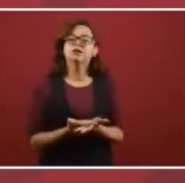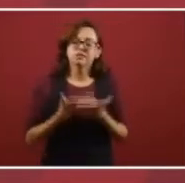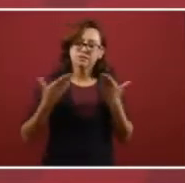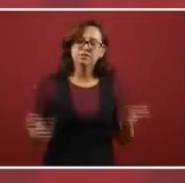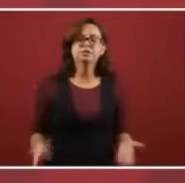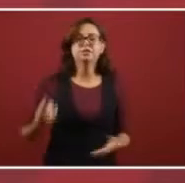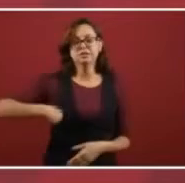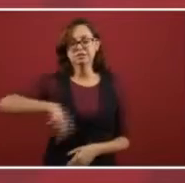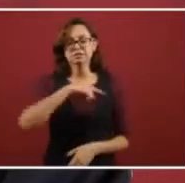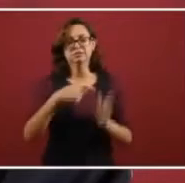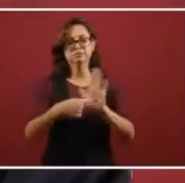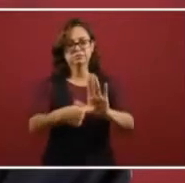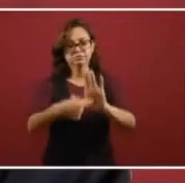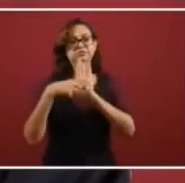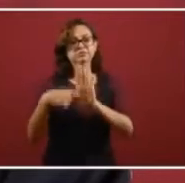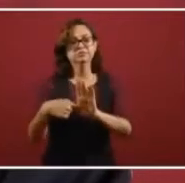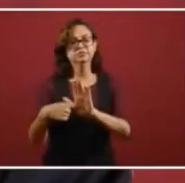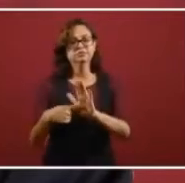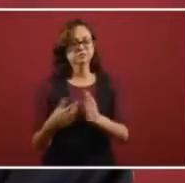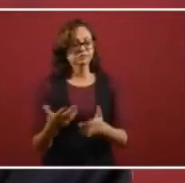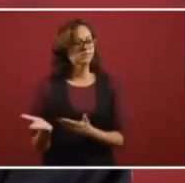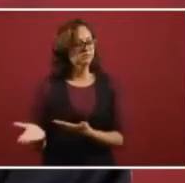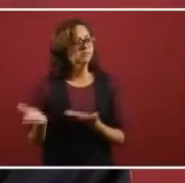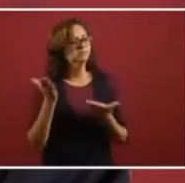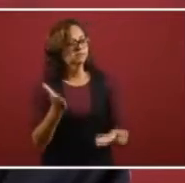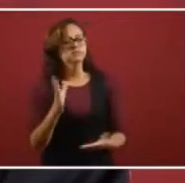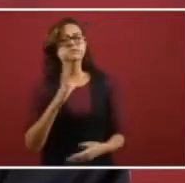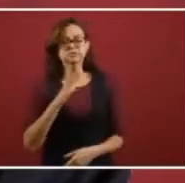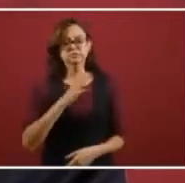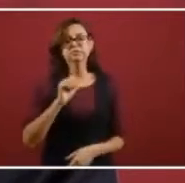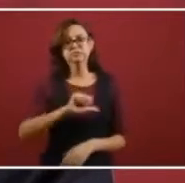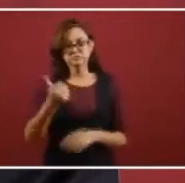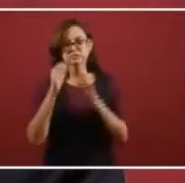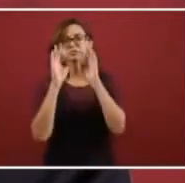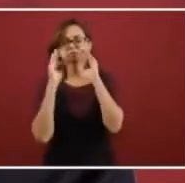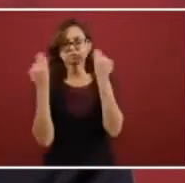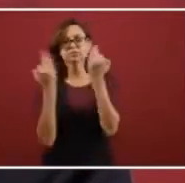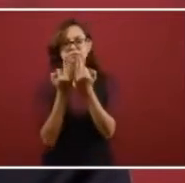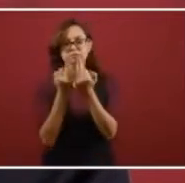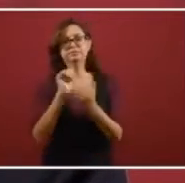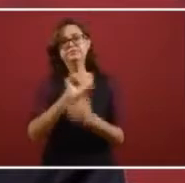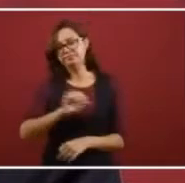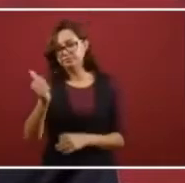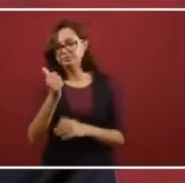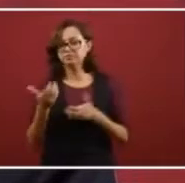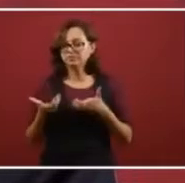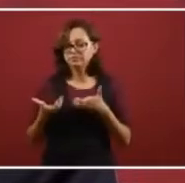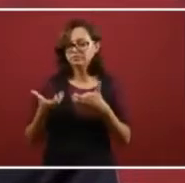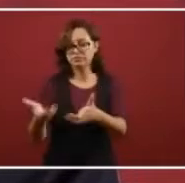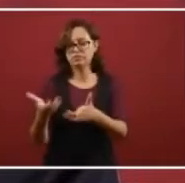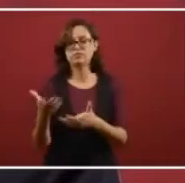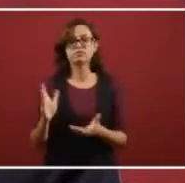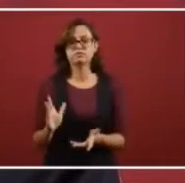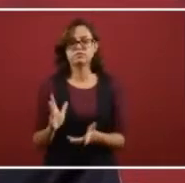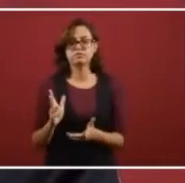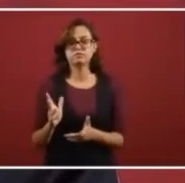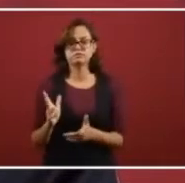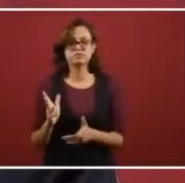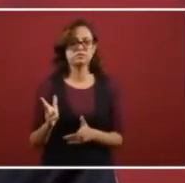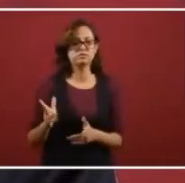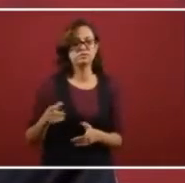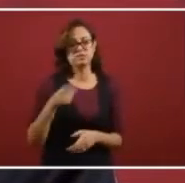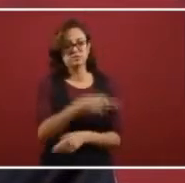And here we're demonstrating that yes, there is another route, yes, there is another way, and we are putting